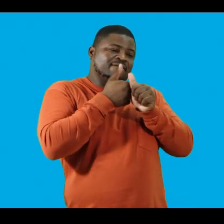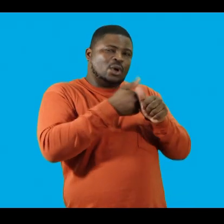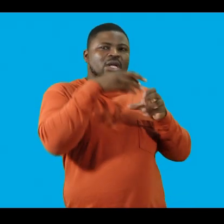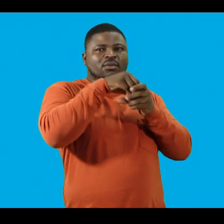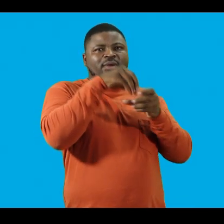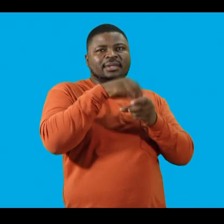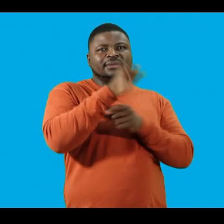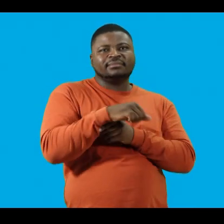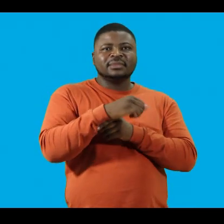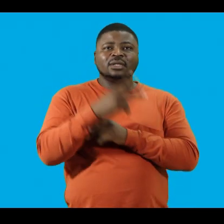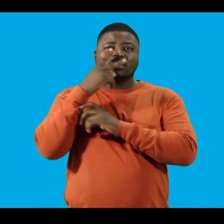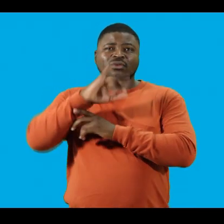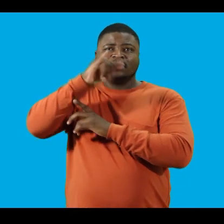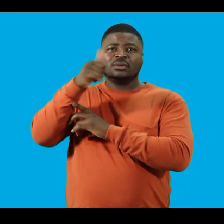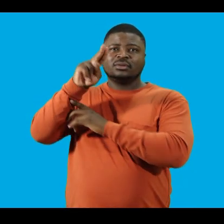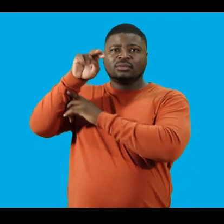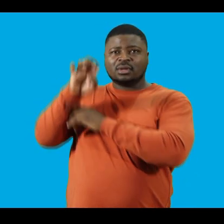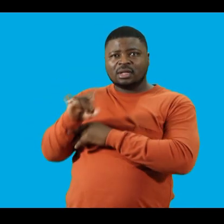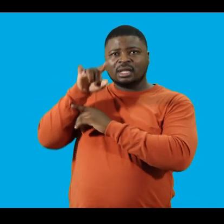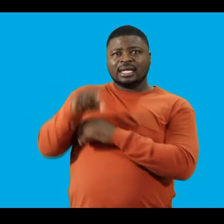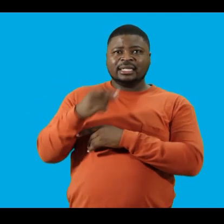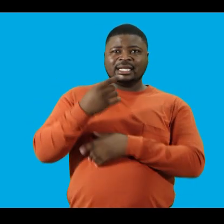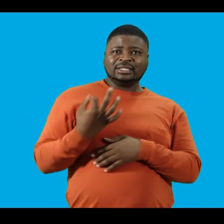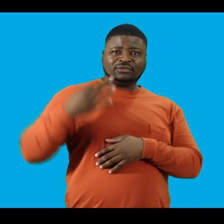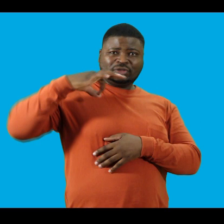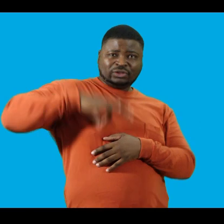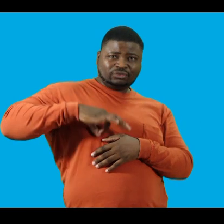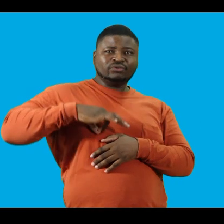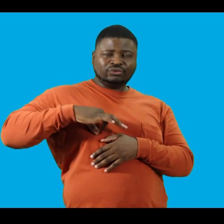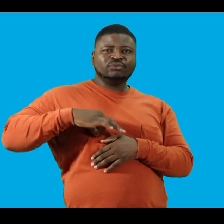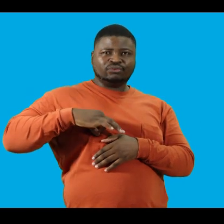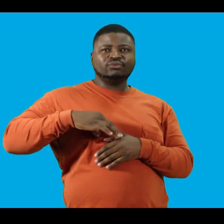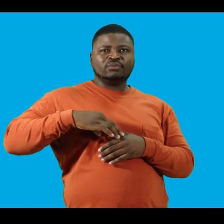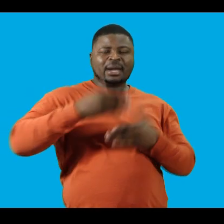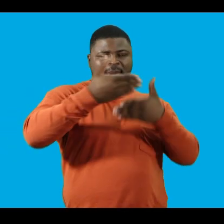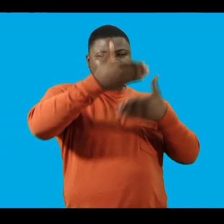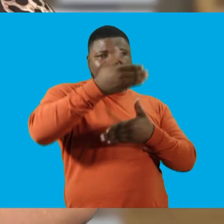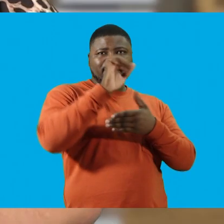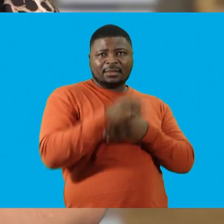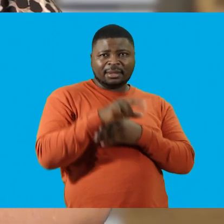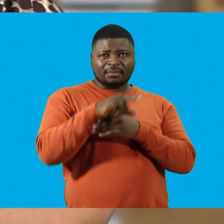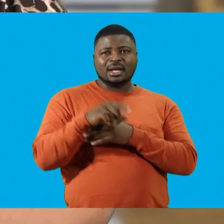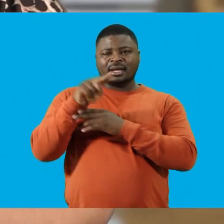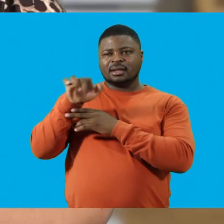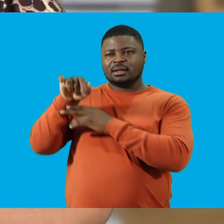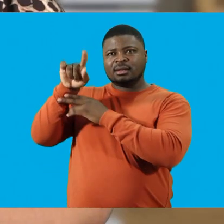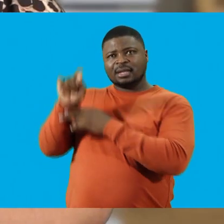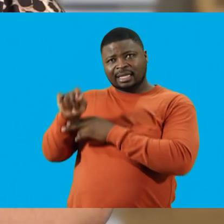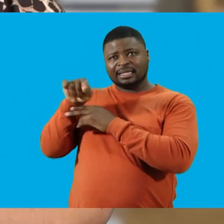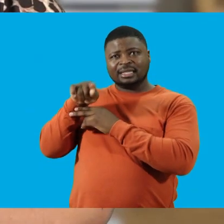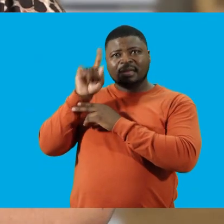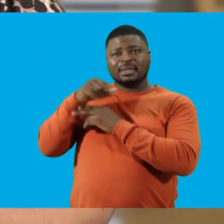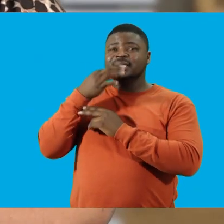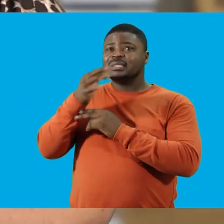Jane's salary advice slip. So you will say something about the net pay